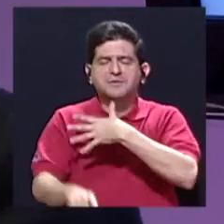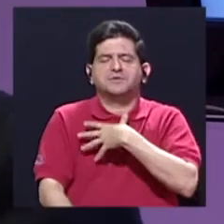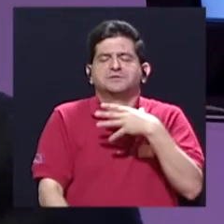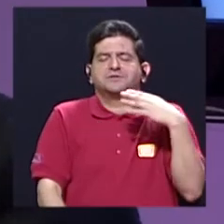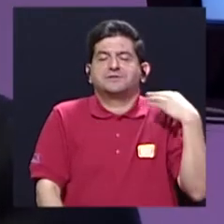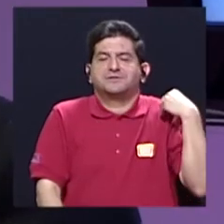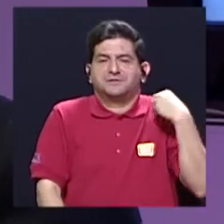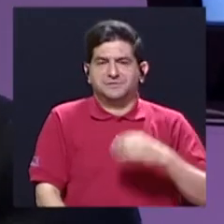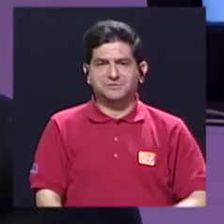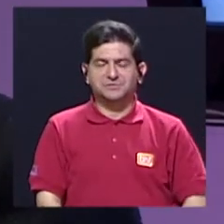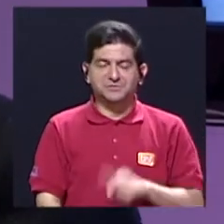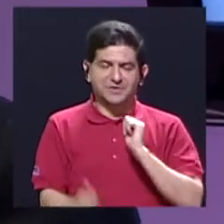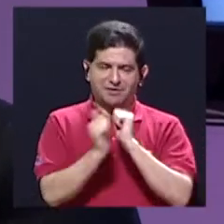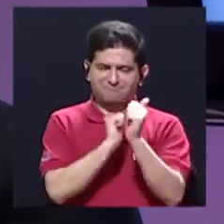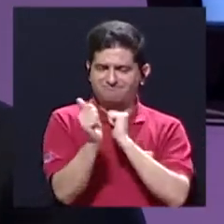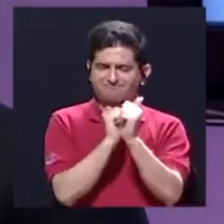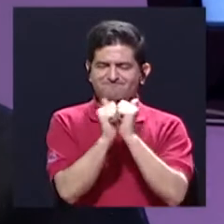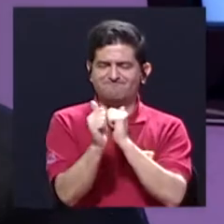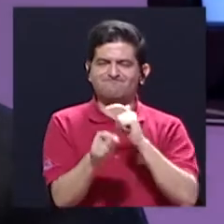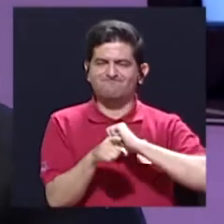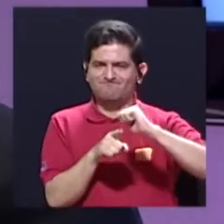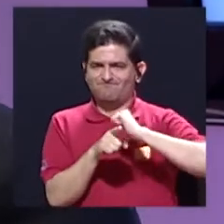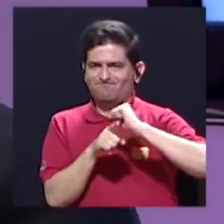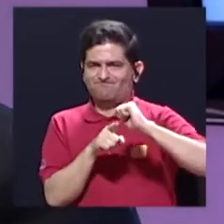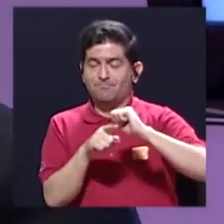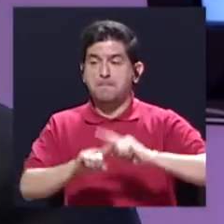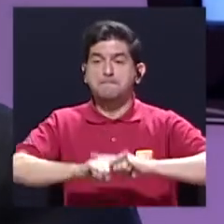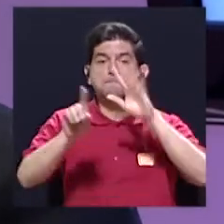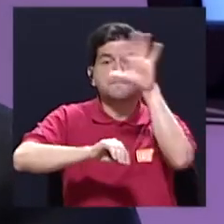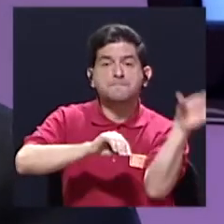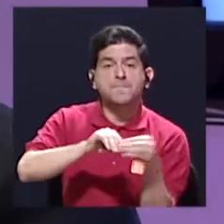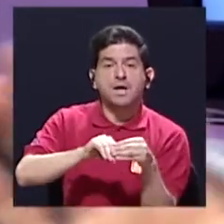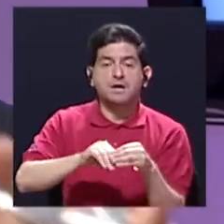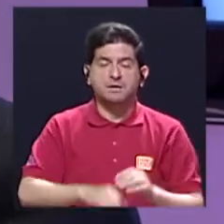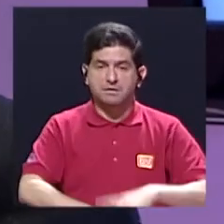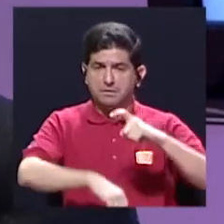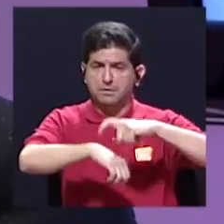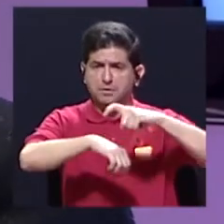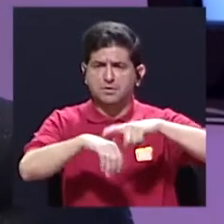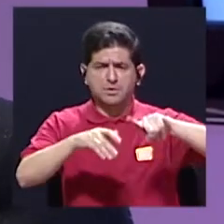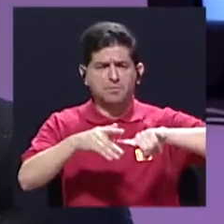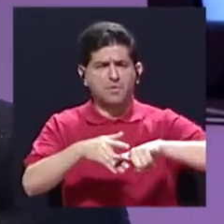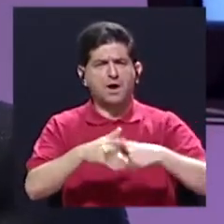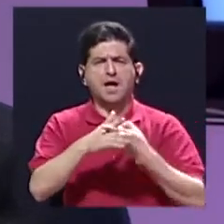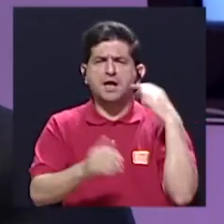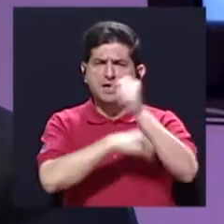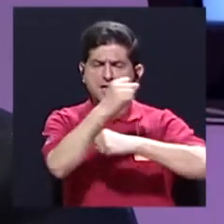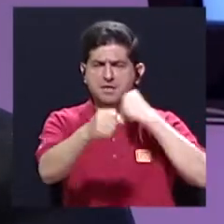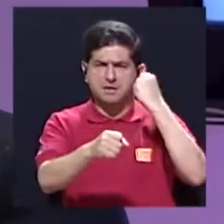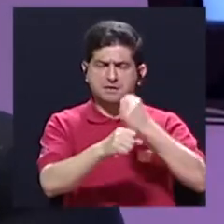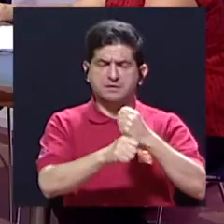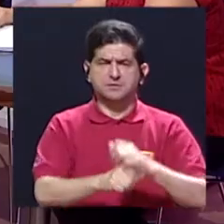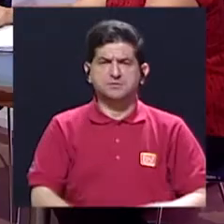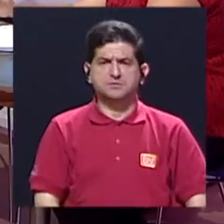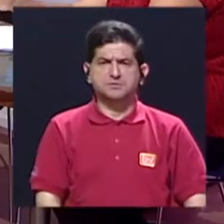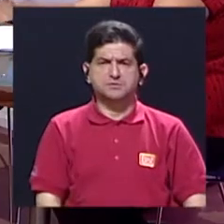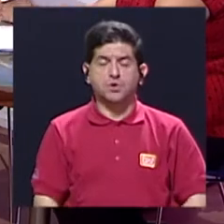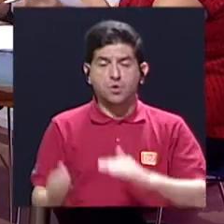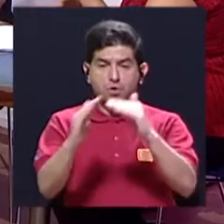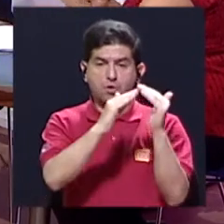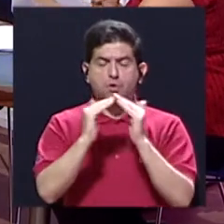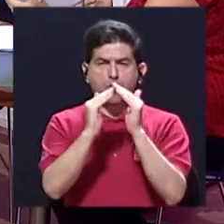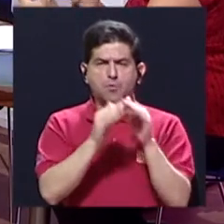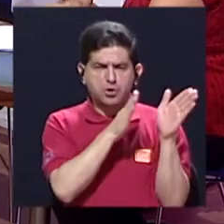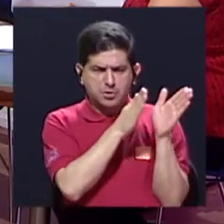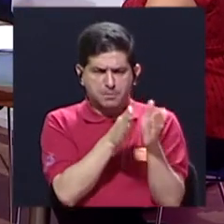do sport. So, but also, recently, the beginning of this year, the community